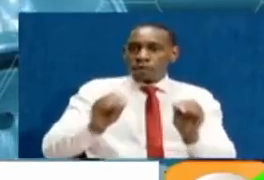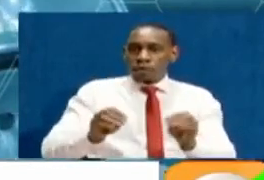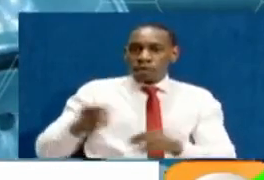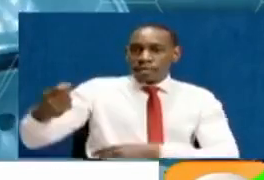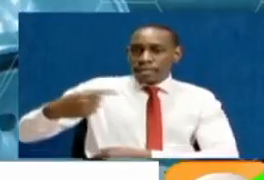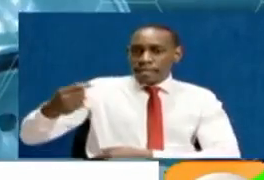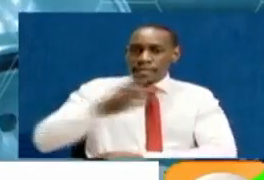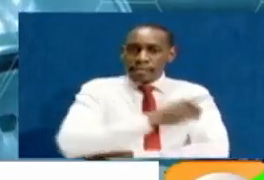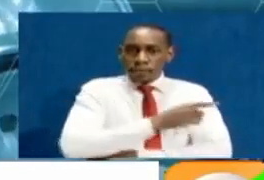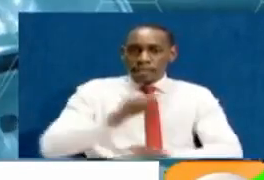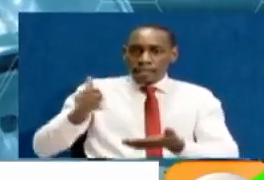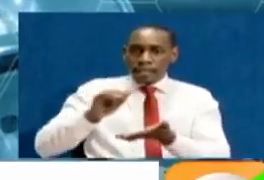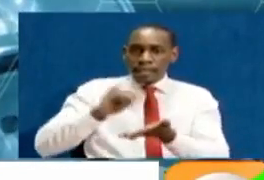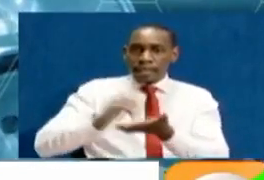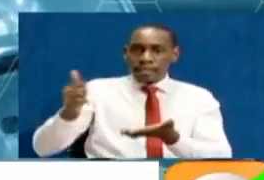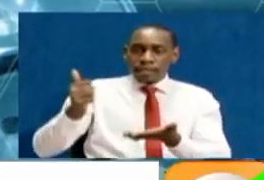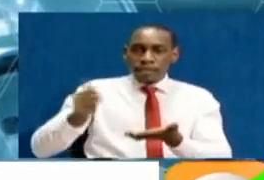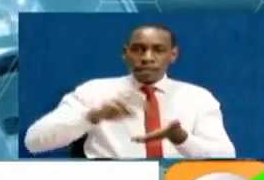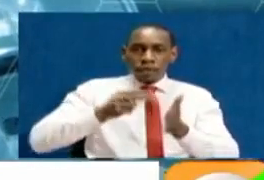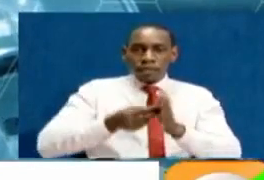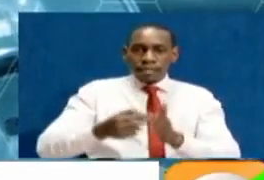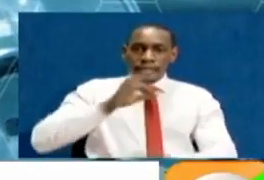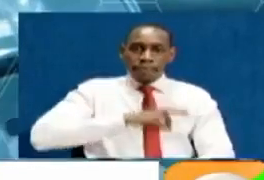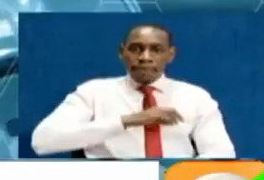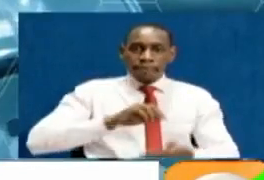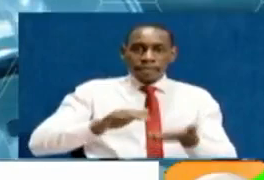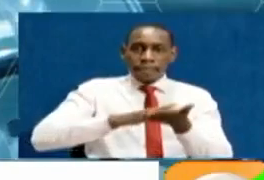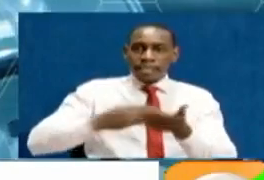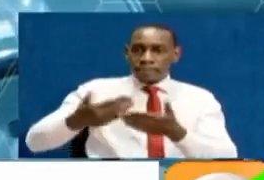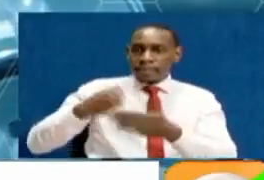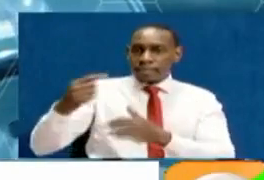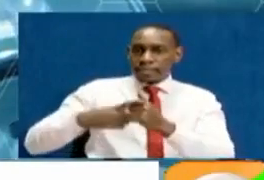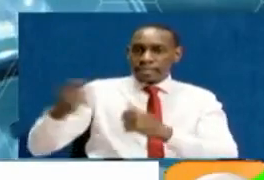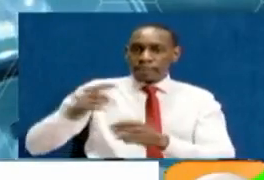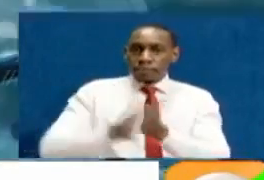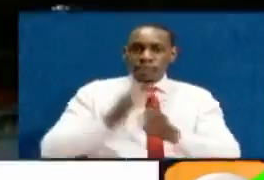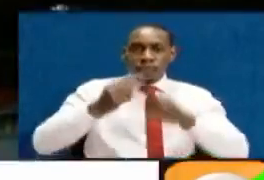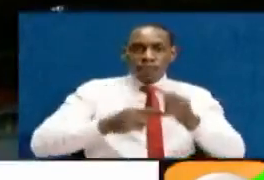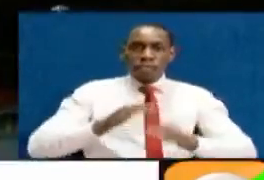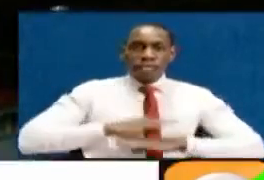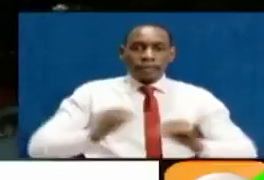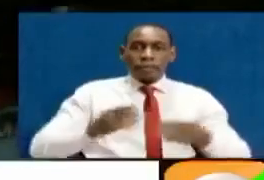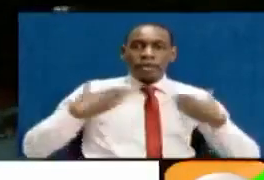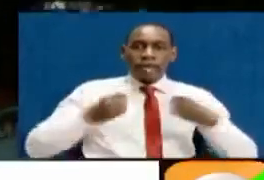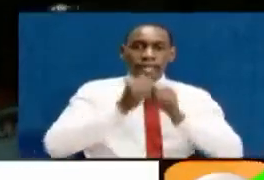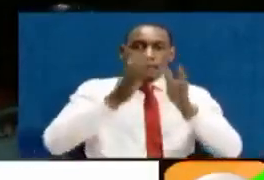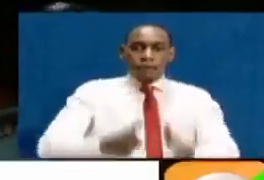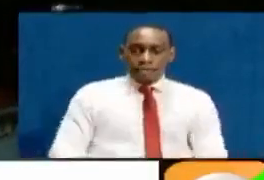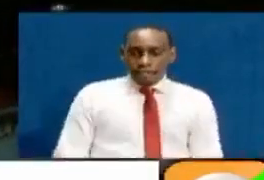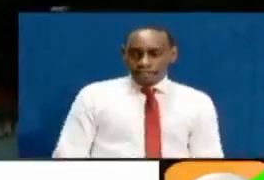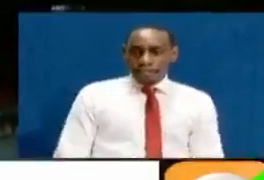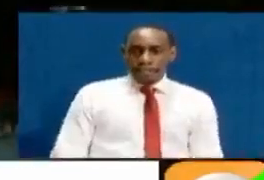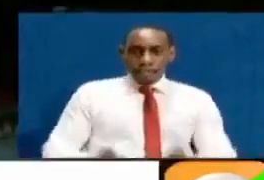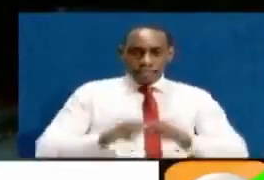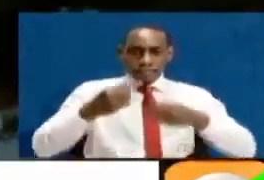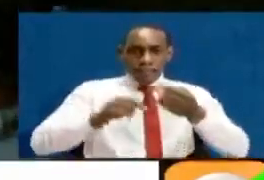of salaries for doctors contracted on locum basis for the last 6 months, and the continued shortage of health workers. While talks are